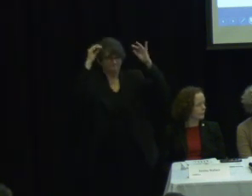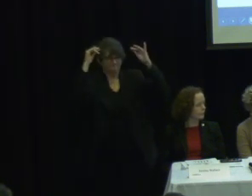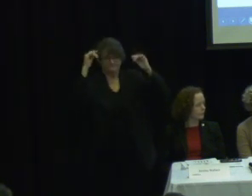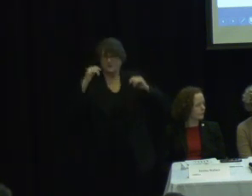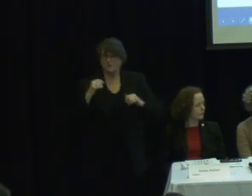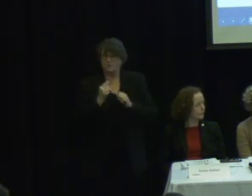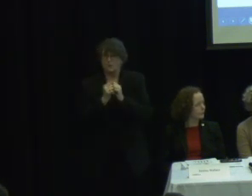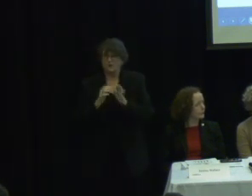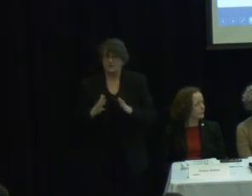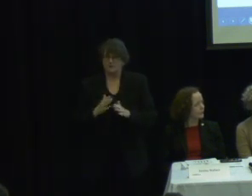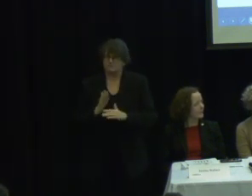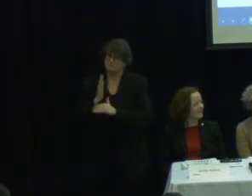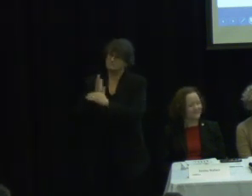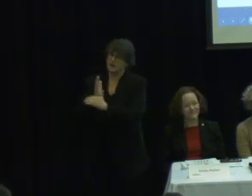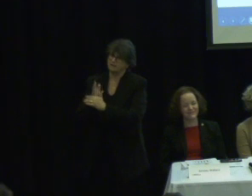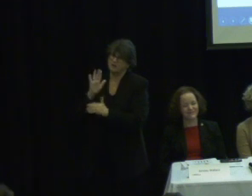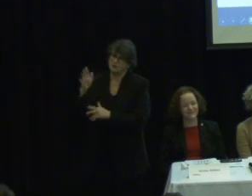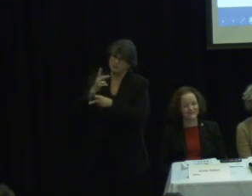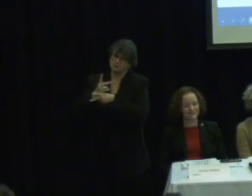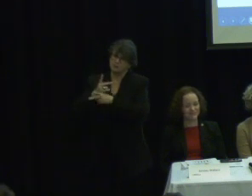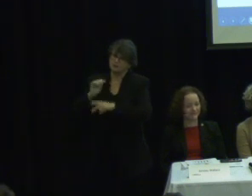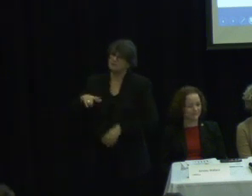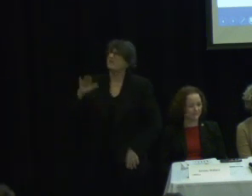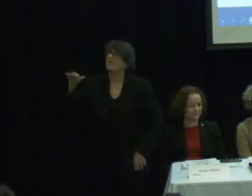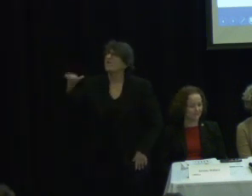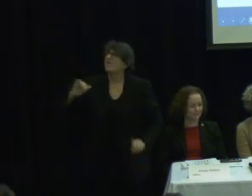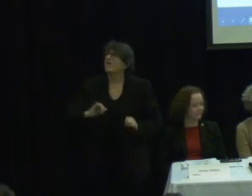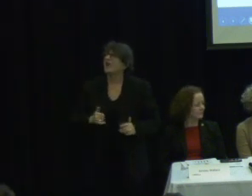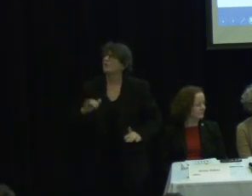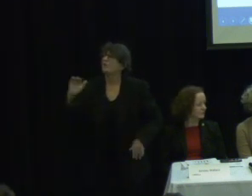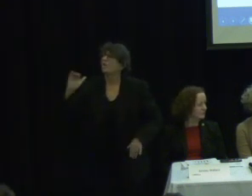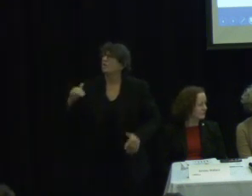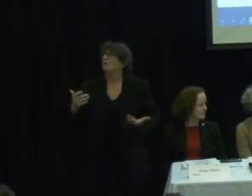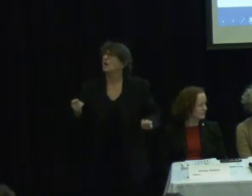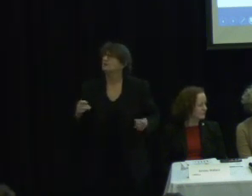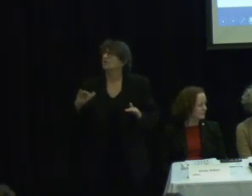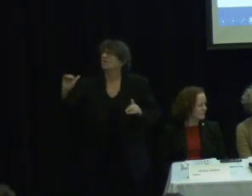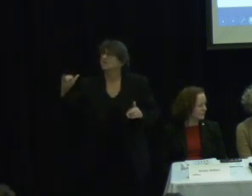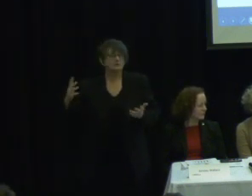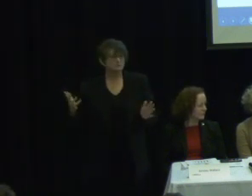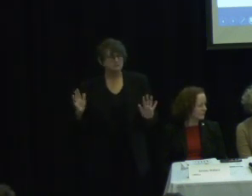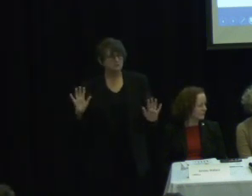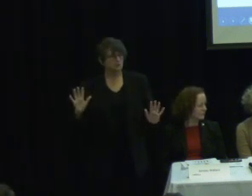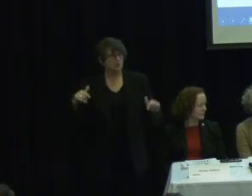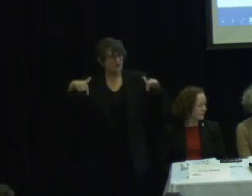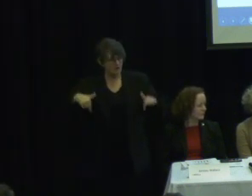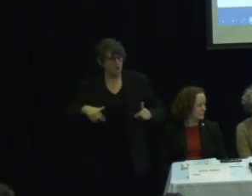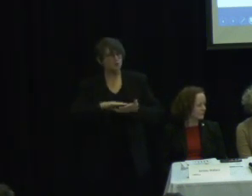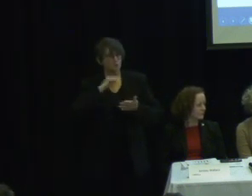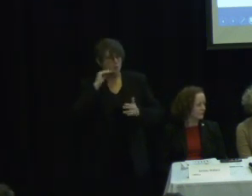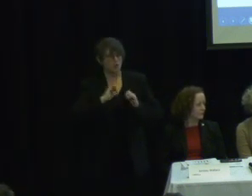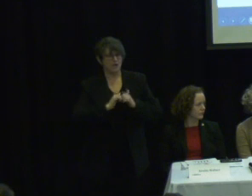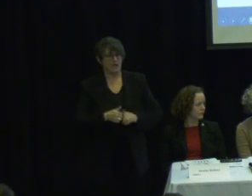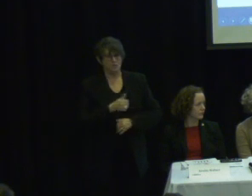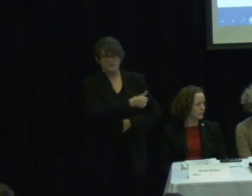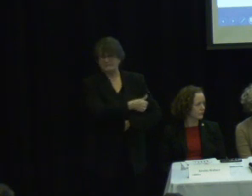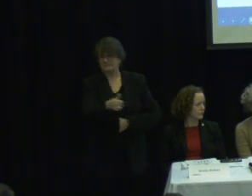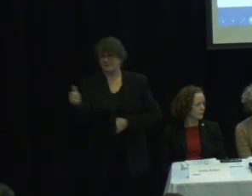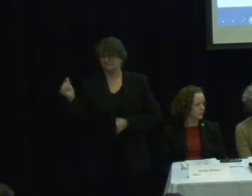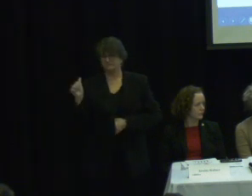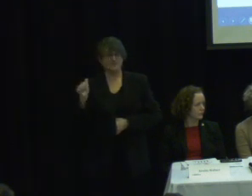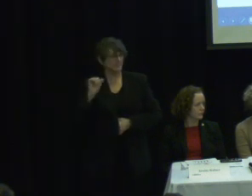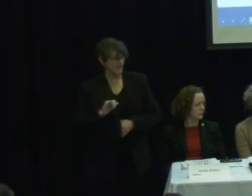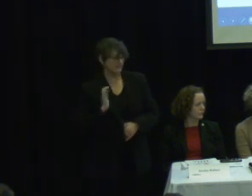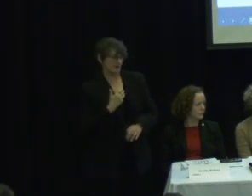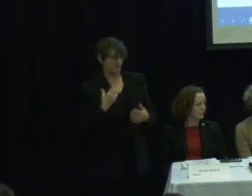your supervisor, right? Those three or four things you learn in the liberal arts. So we believe there's a strength. But